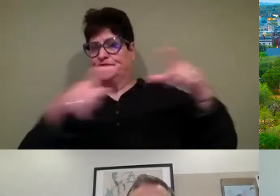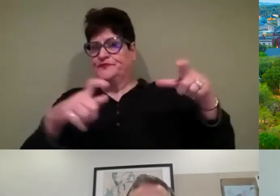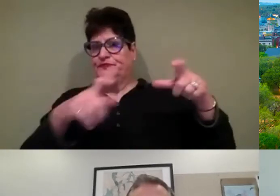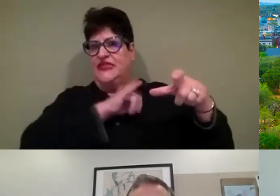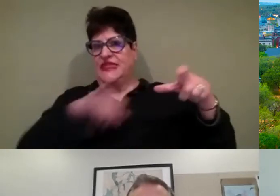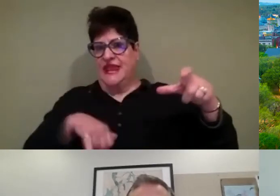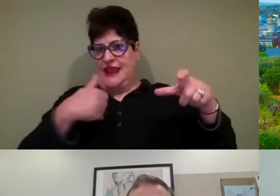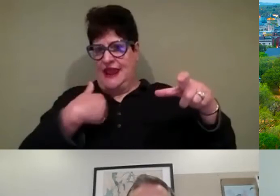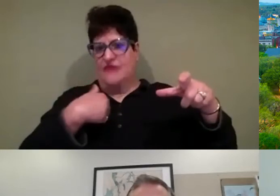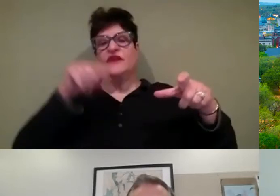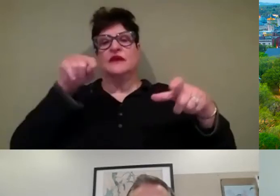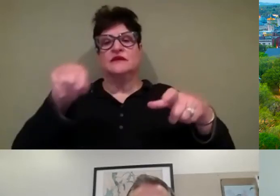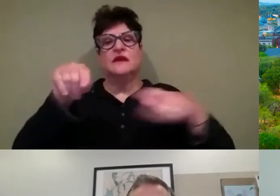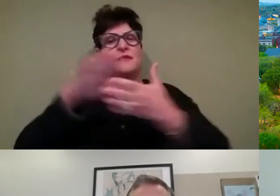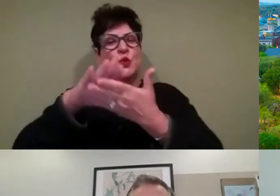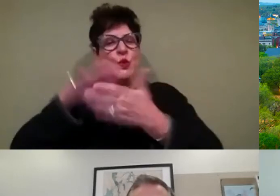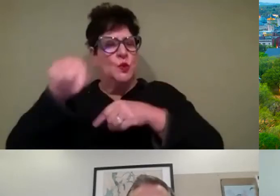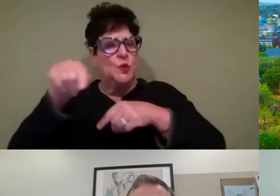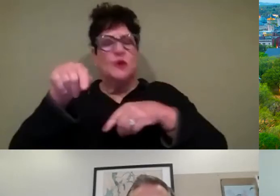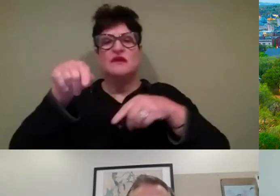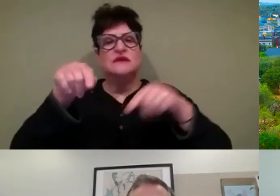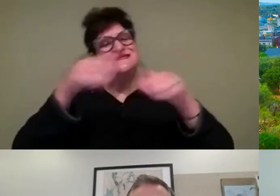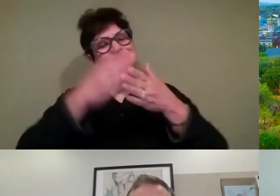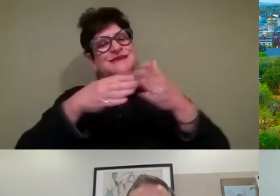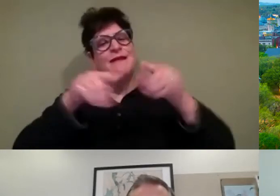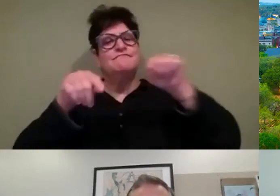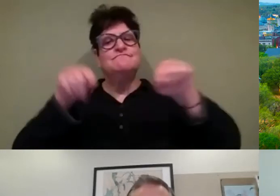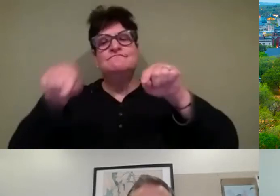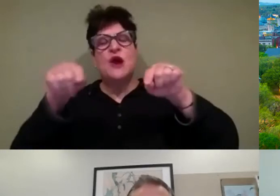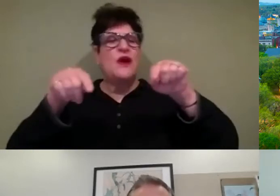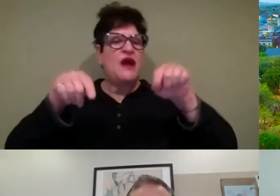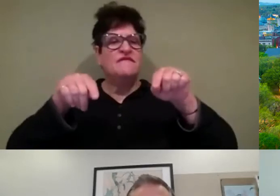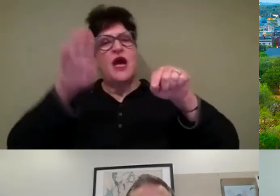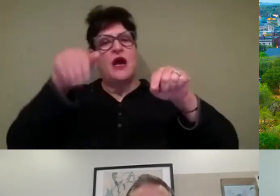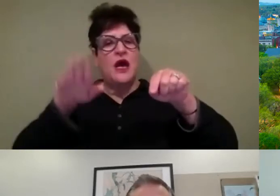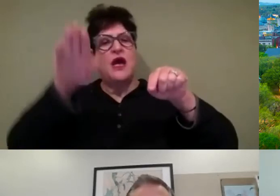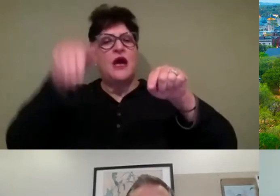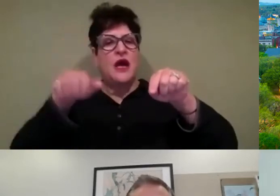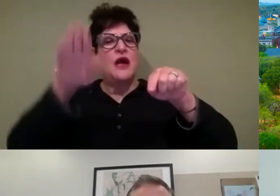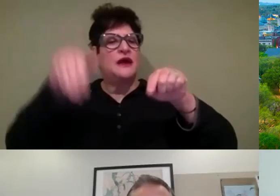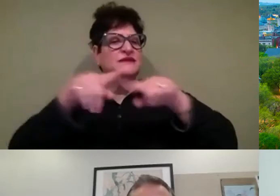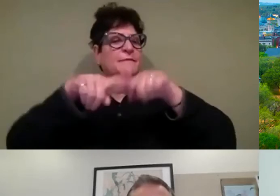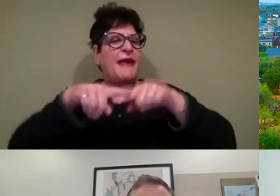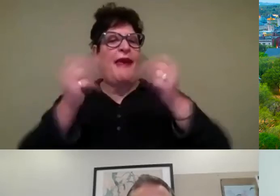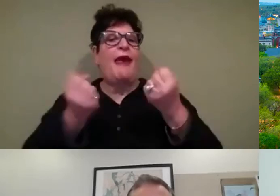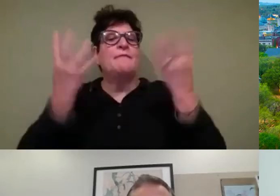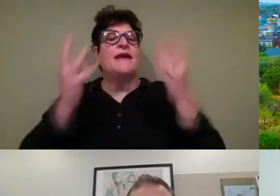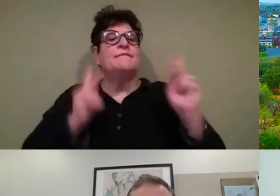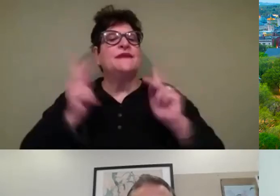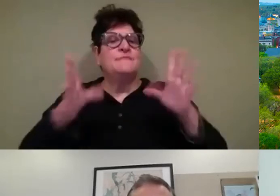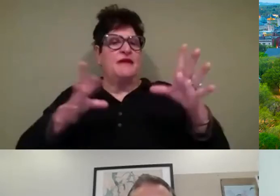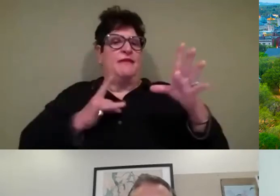Strong School. So some of them locations have fluctuated as we've evolved and expanded. Gotcha. And